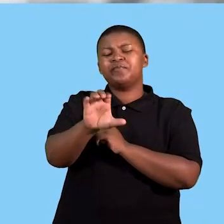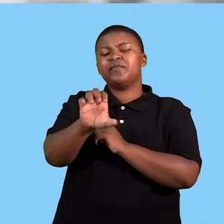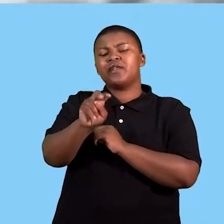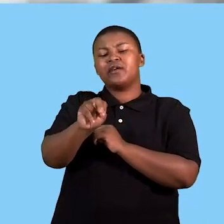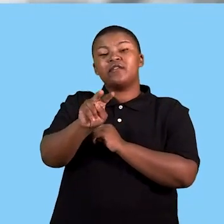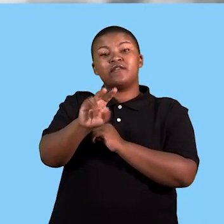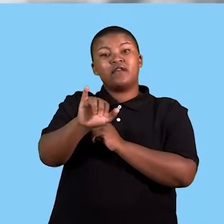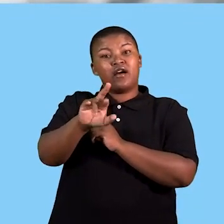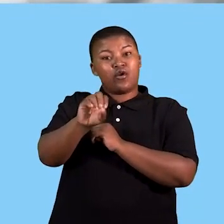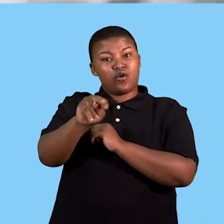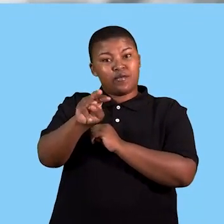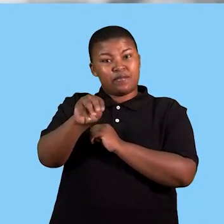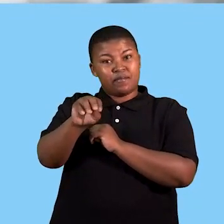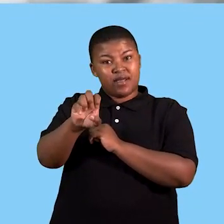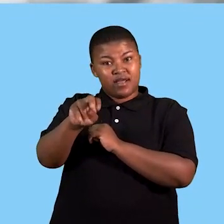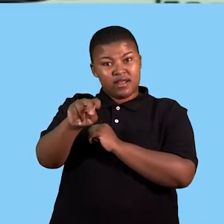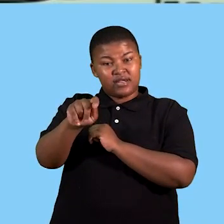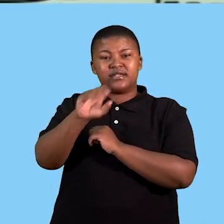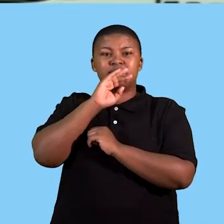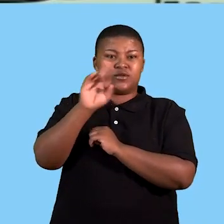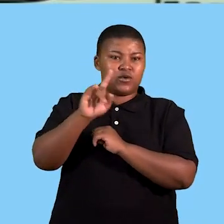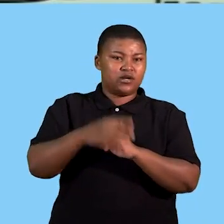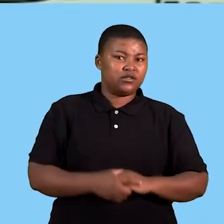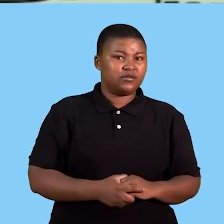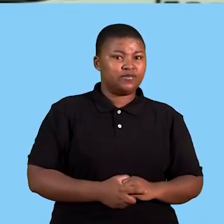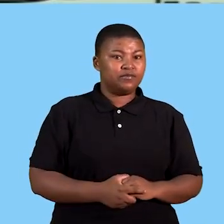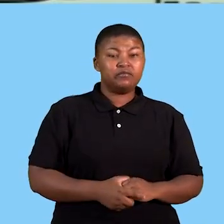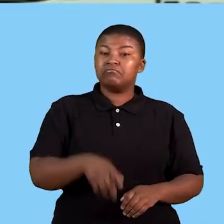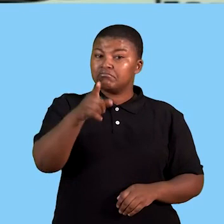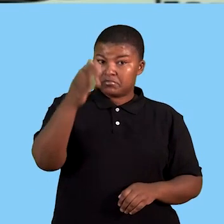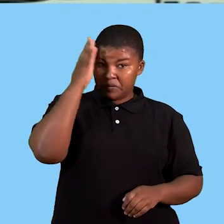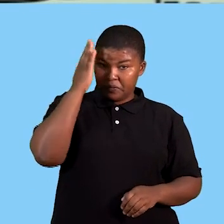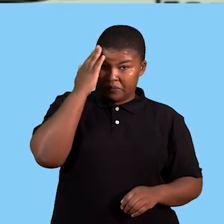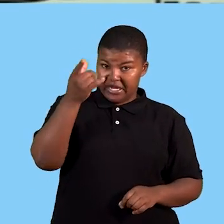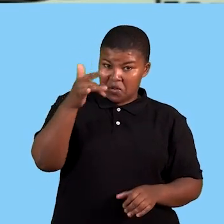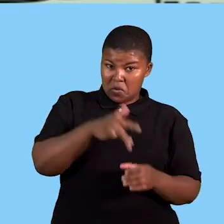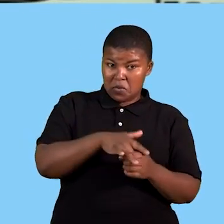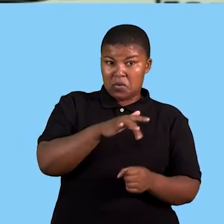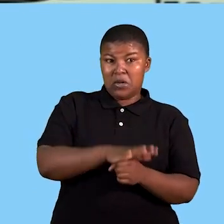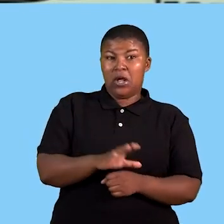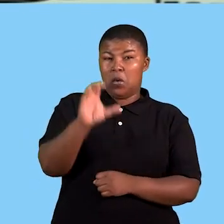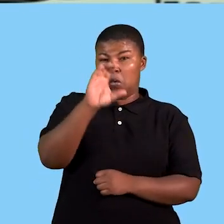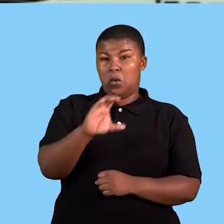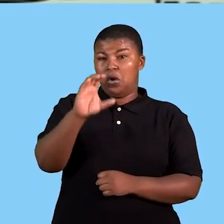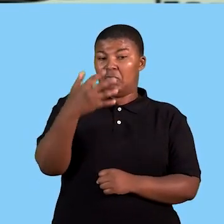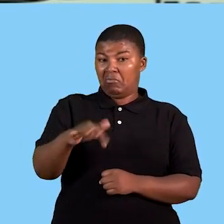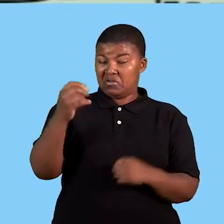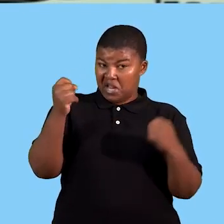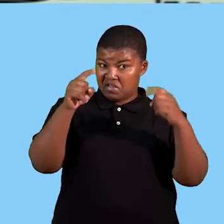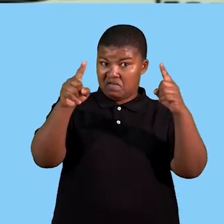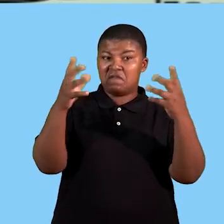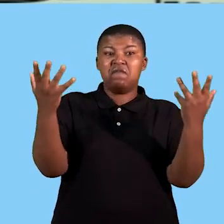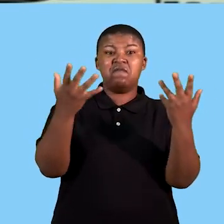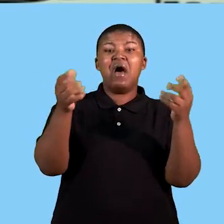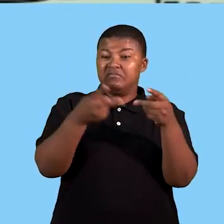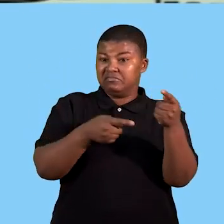you know that Coca-Cola is one of our most successful soft drink manufacturers in the